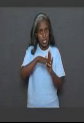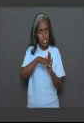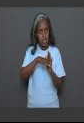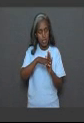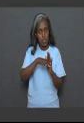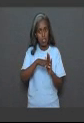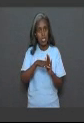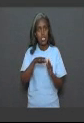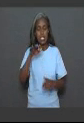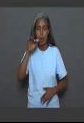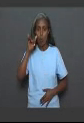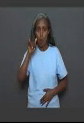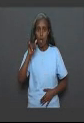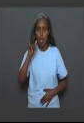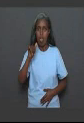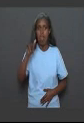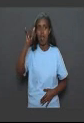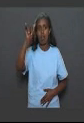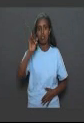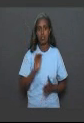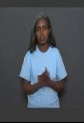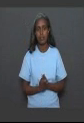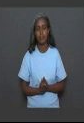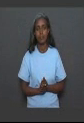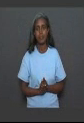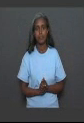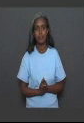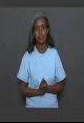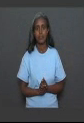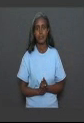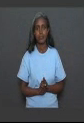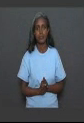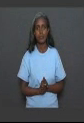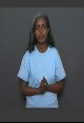represented along the y-axis.